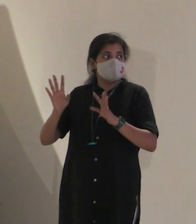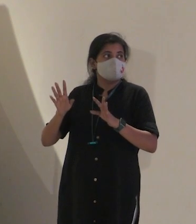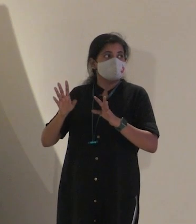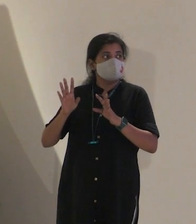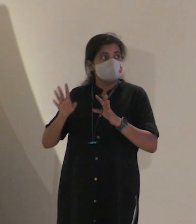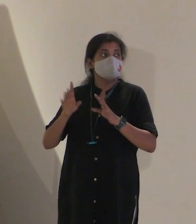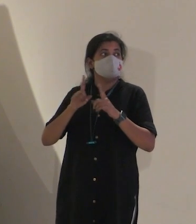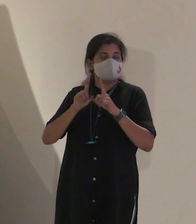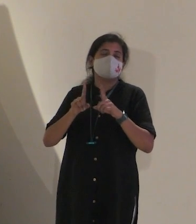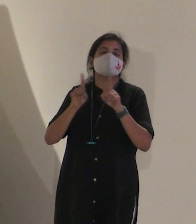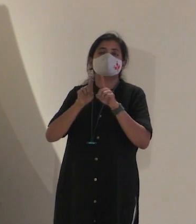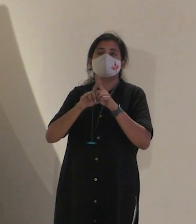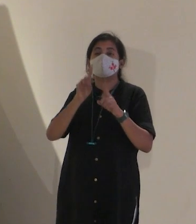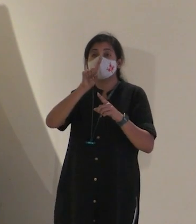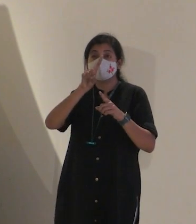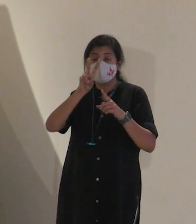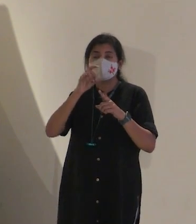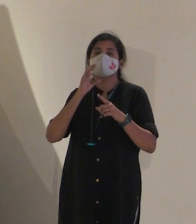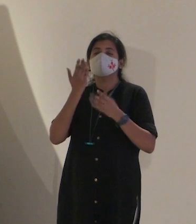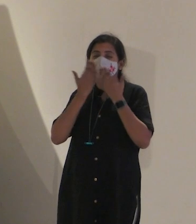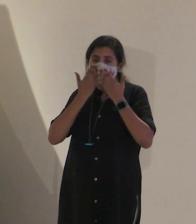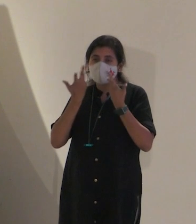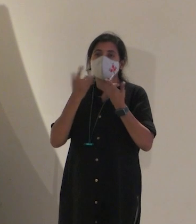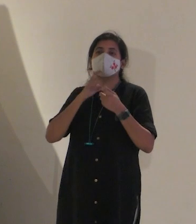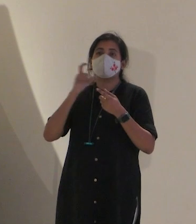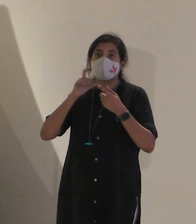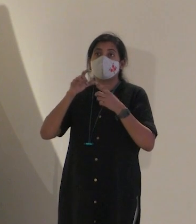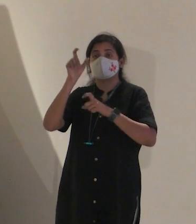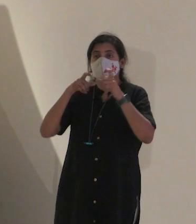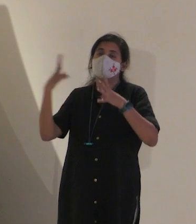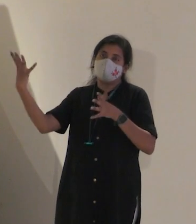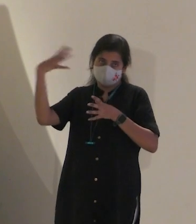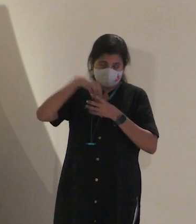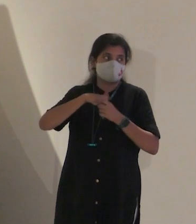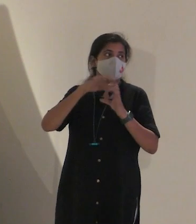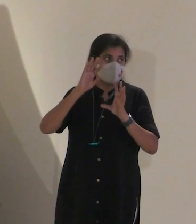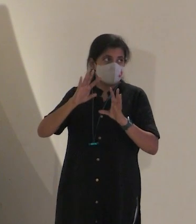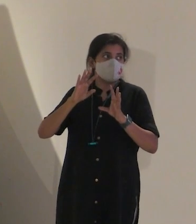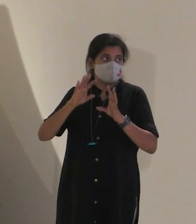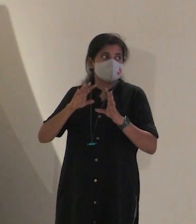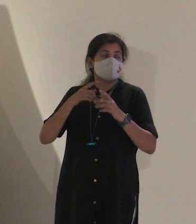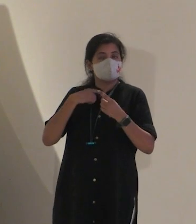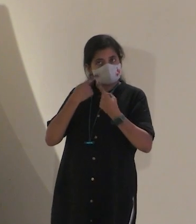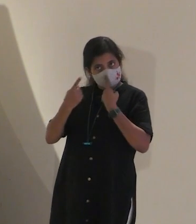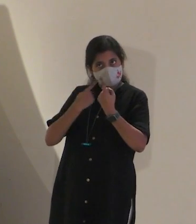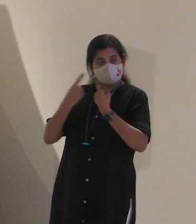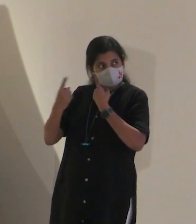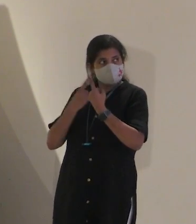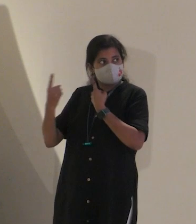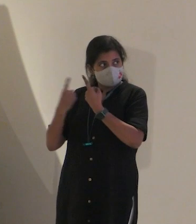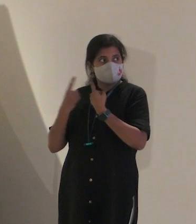educational institutions, that's schools and colleges, that have come in large numbers. There are times that we can't accommodate them all, so we break them up